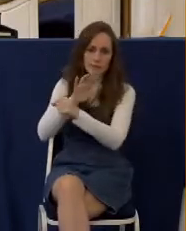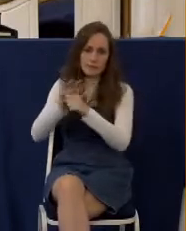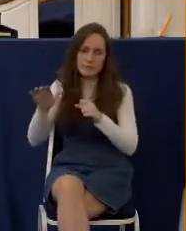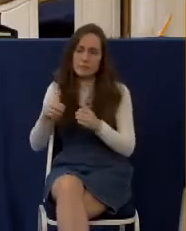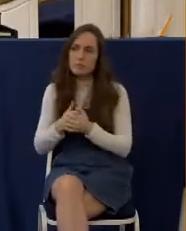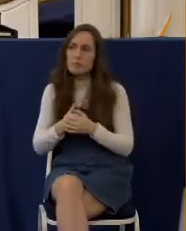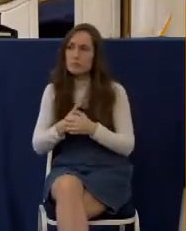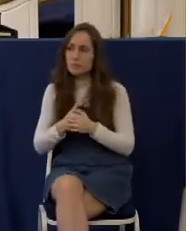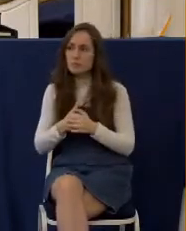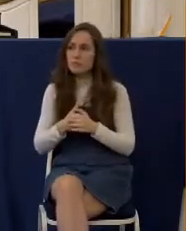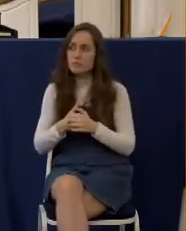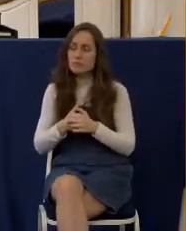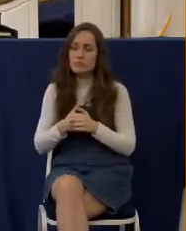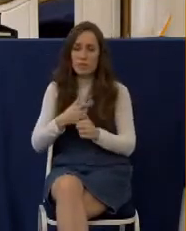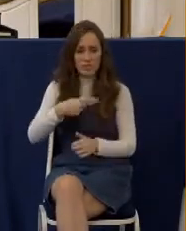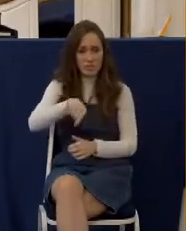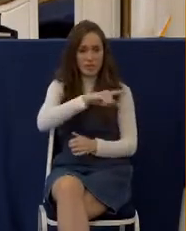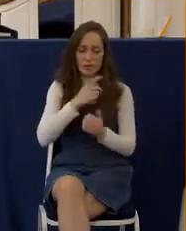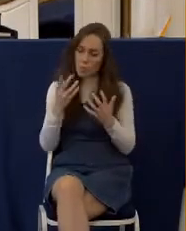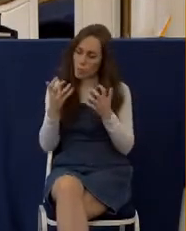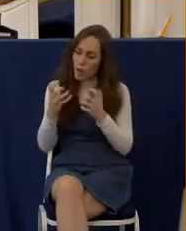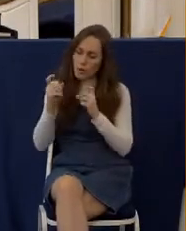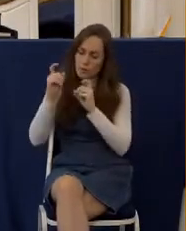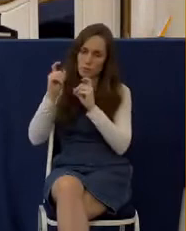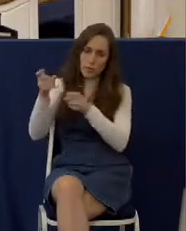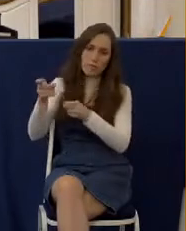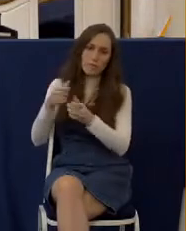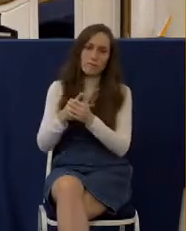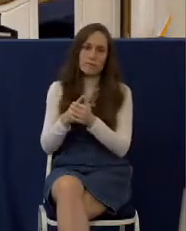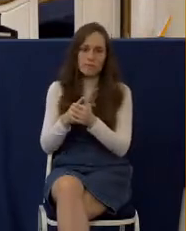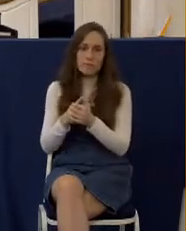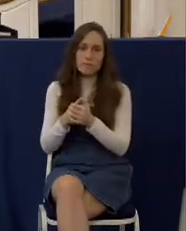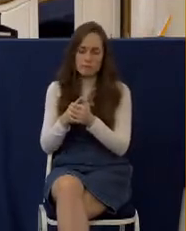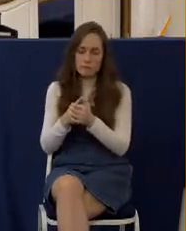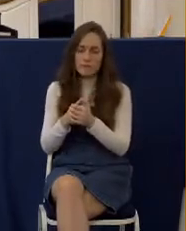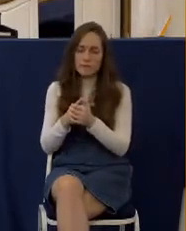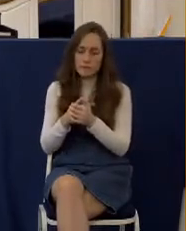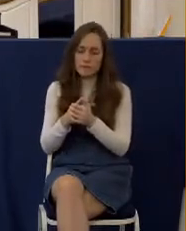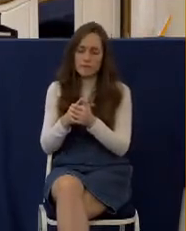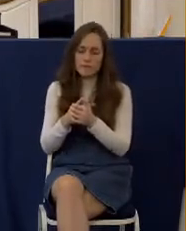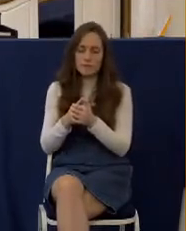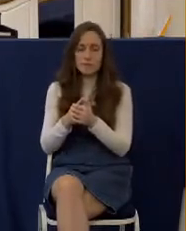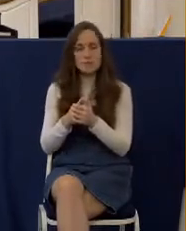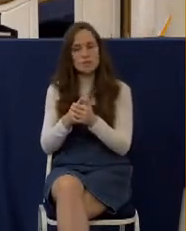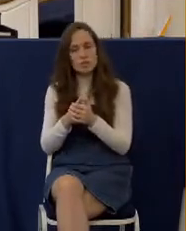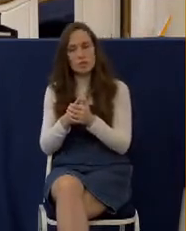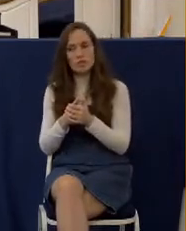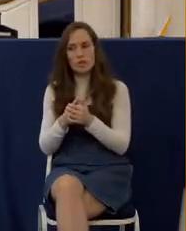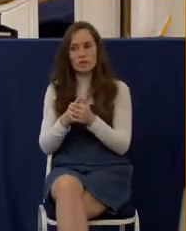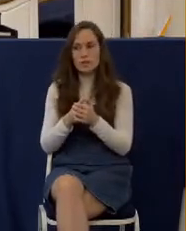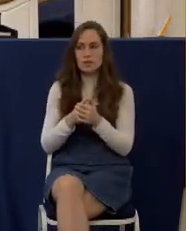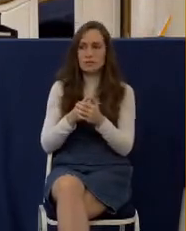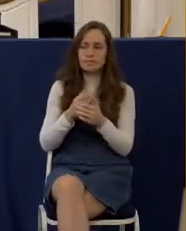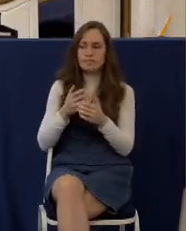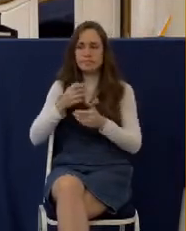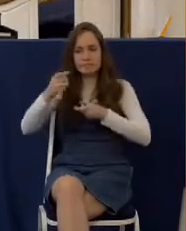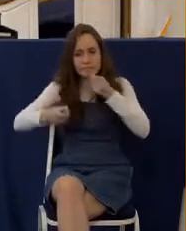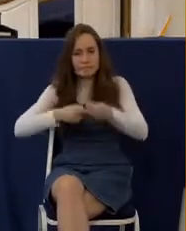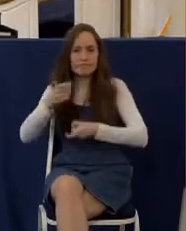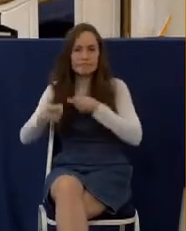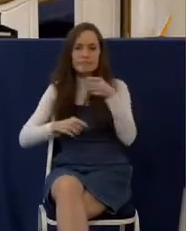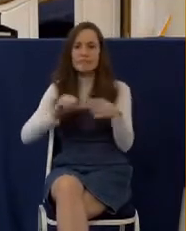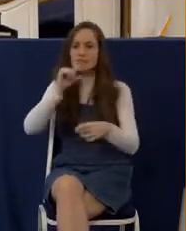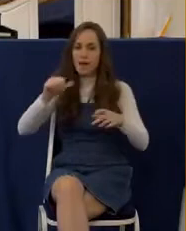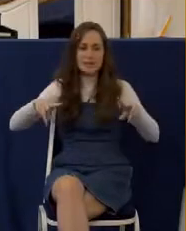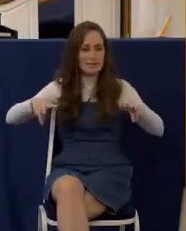They made it their desire. It's a generosity that is free of any self-serving motive. Paul